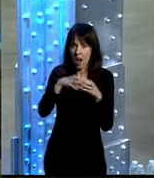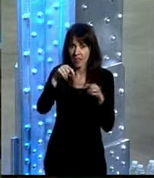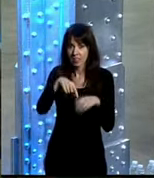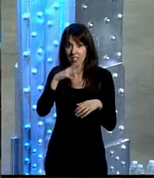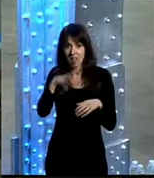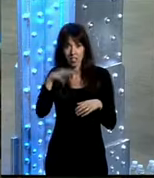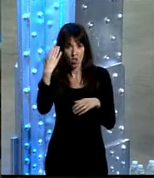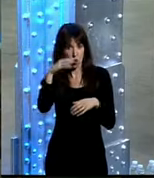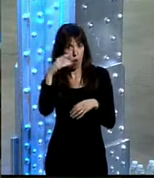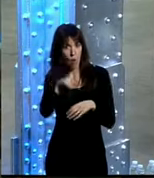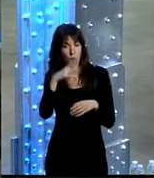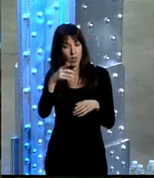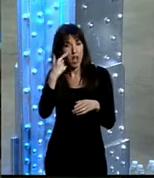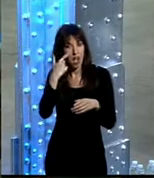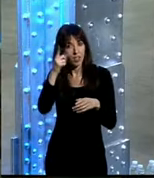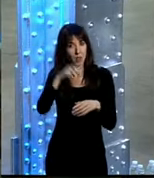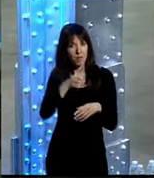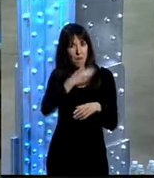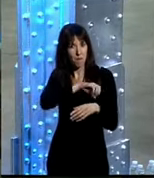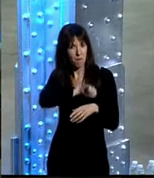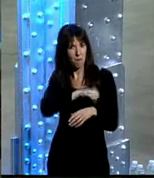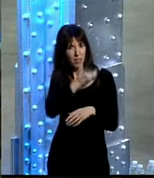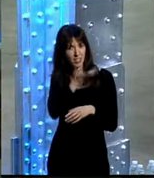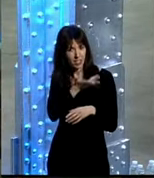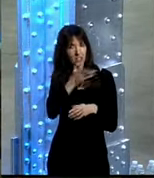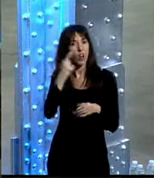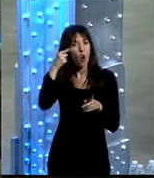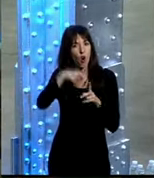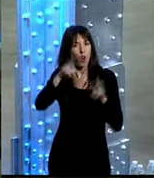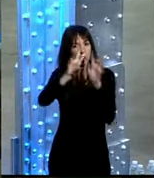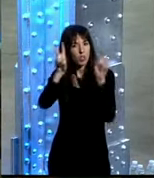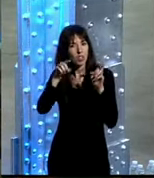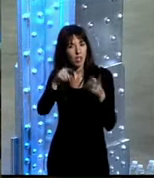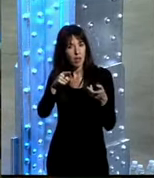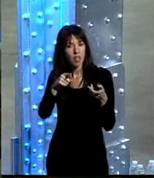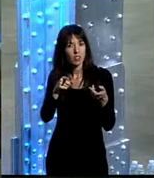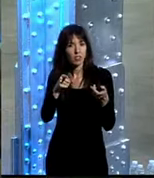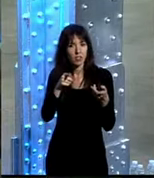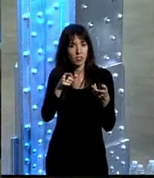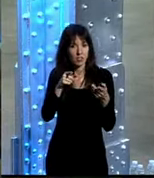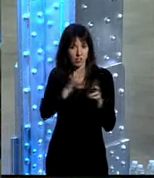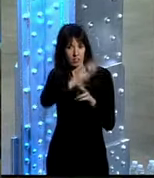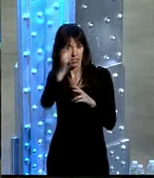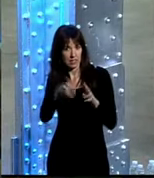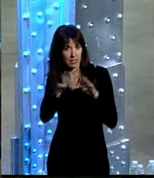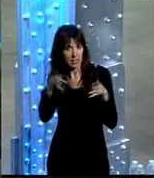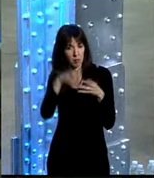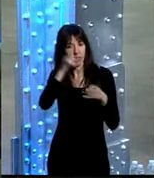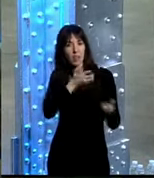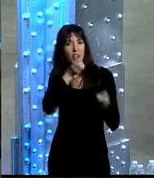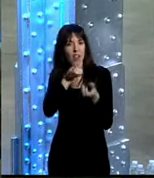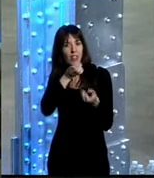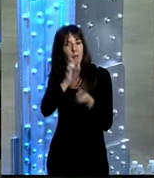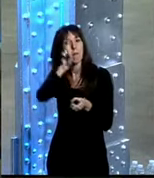Well, it's actually great, and it shows how people in Colombia are willing to push some